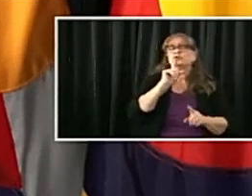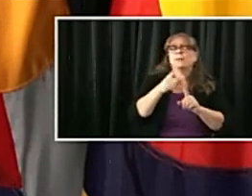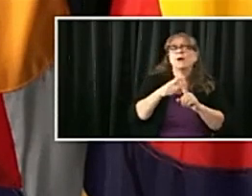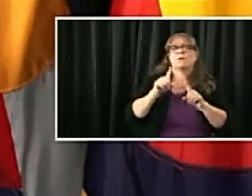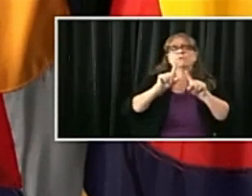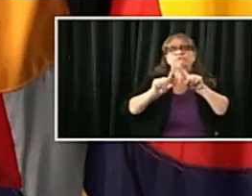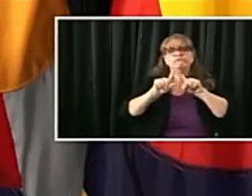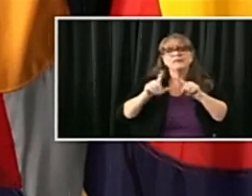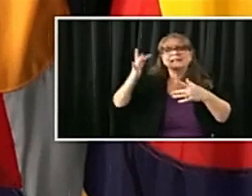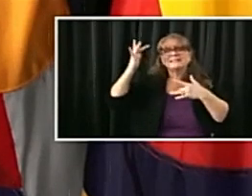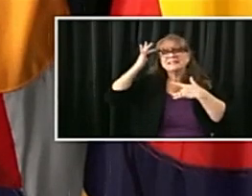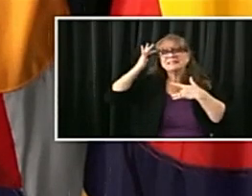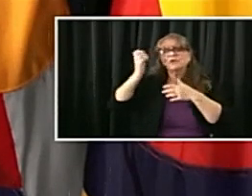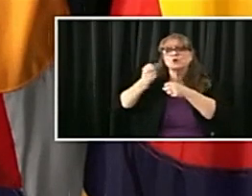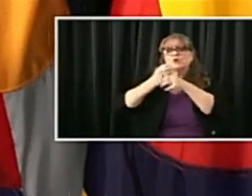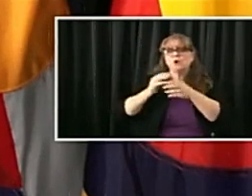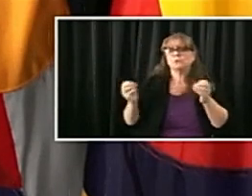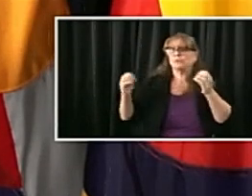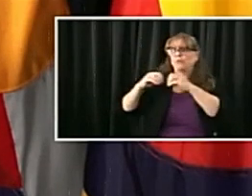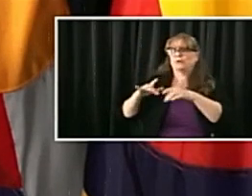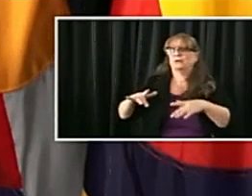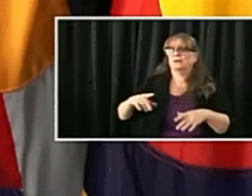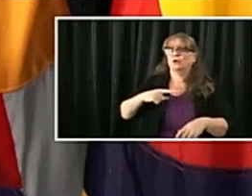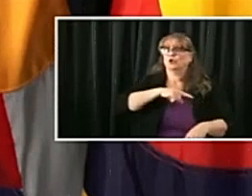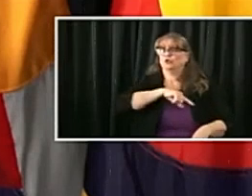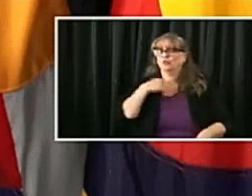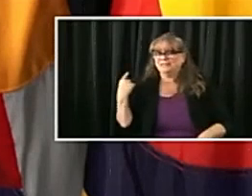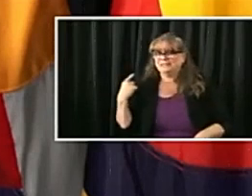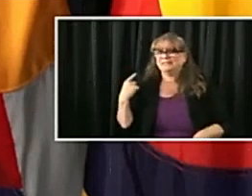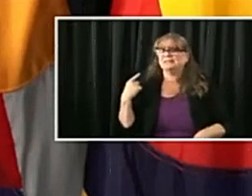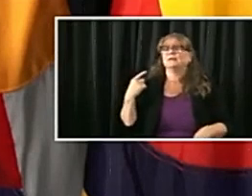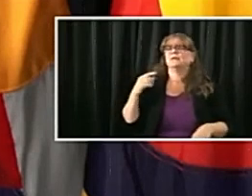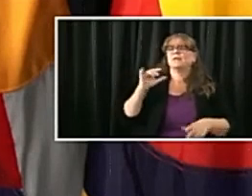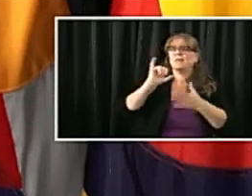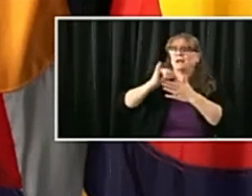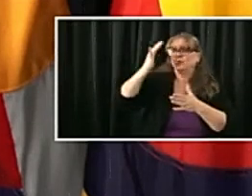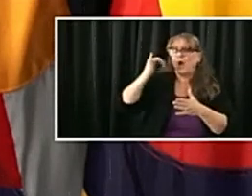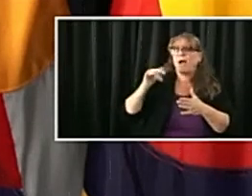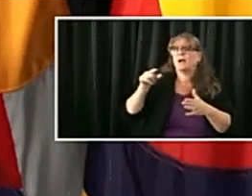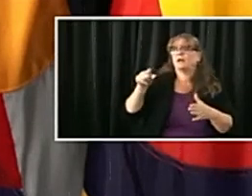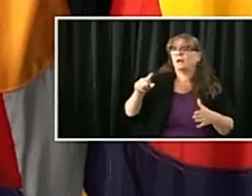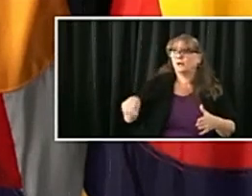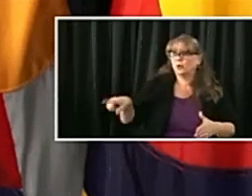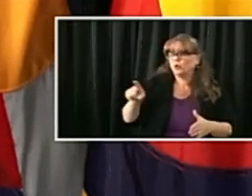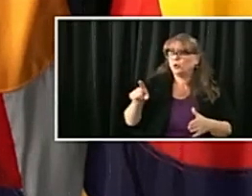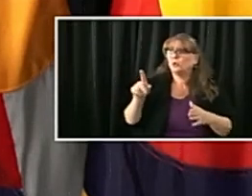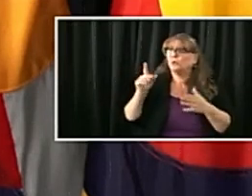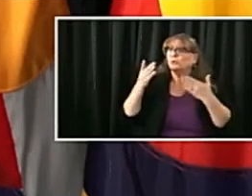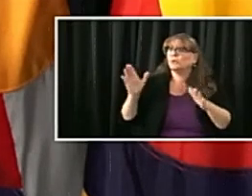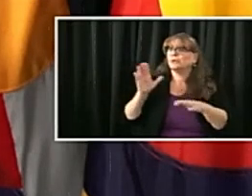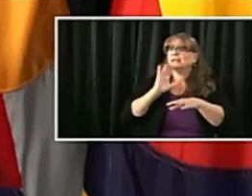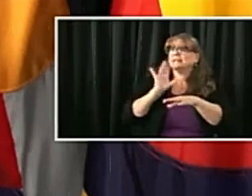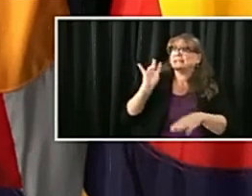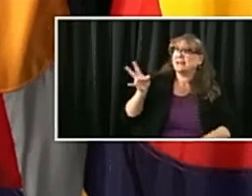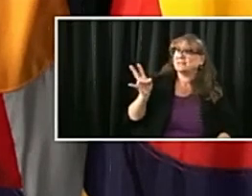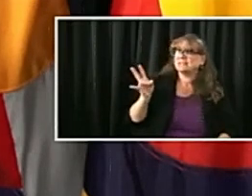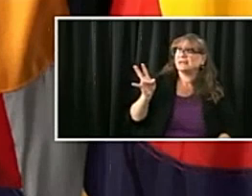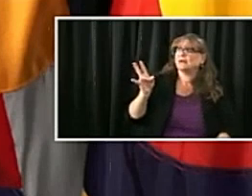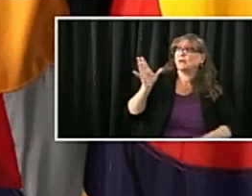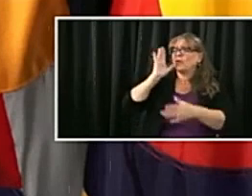So that means as soon as we complete 70 and up, expanded to 65 and up, folks with pre-existing conditions will be available